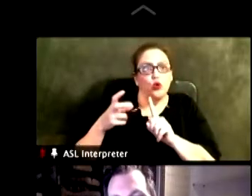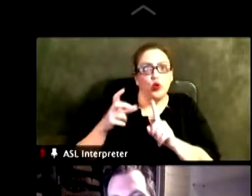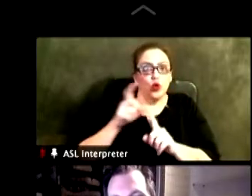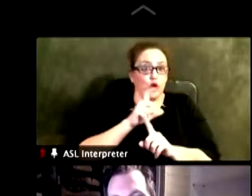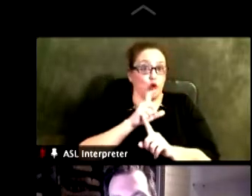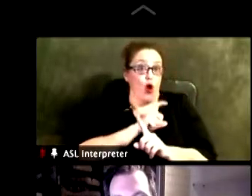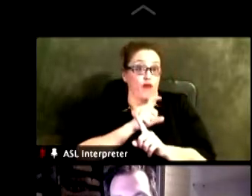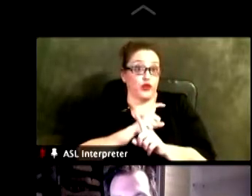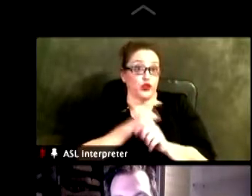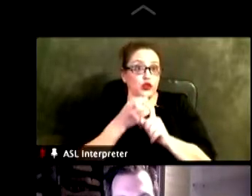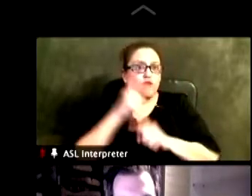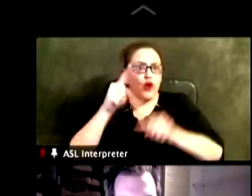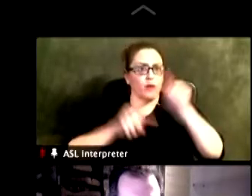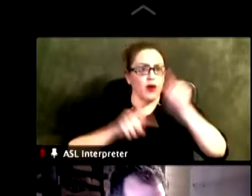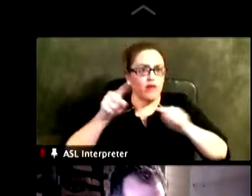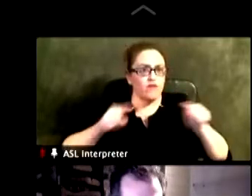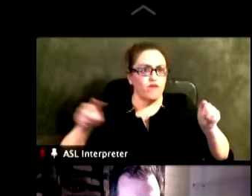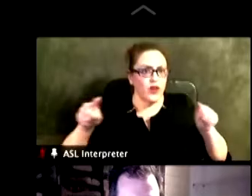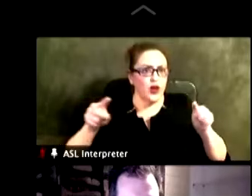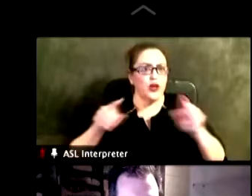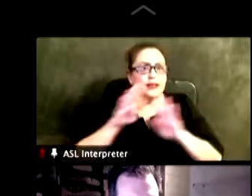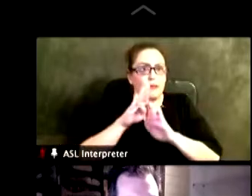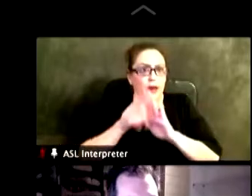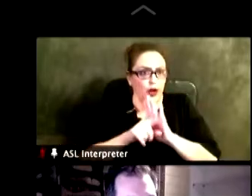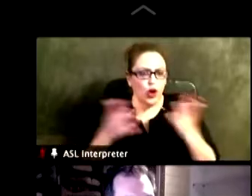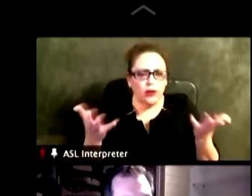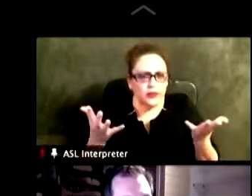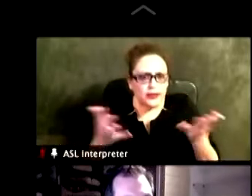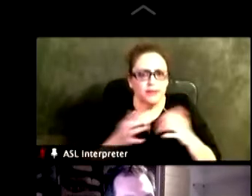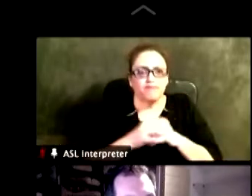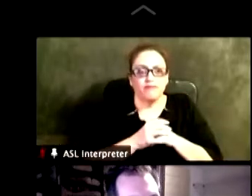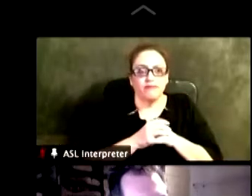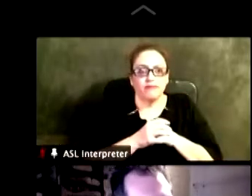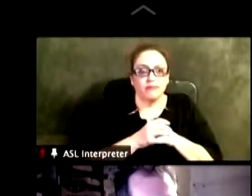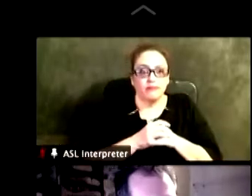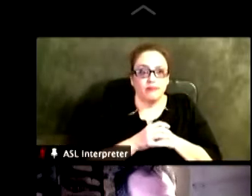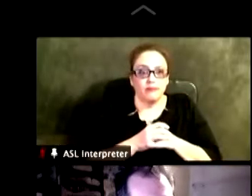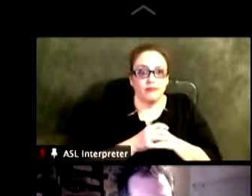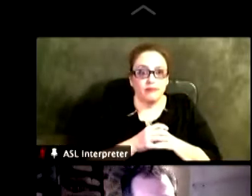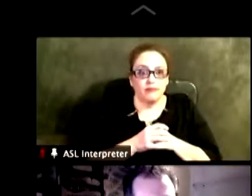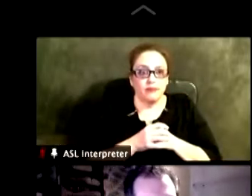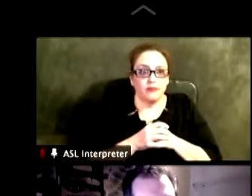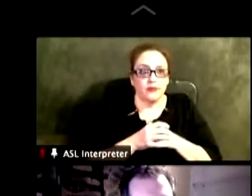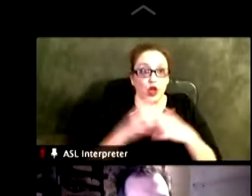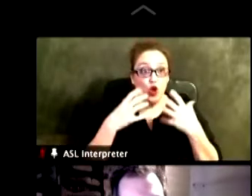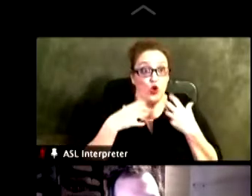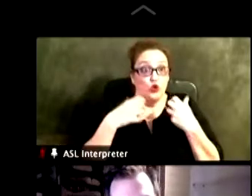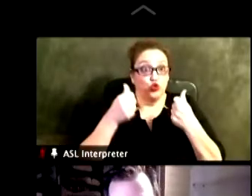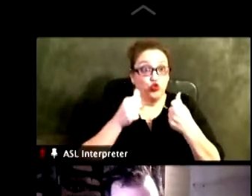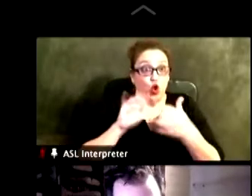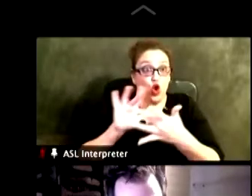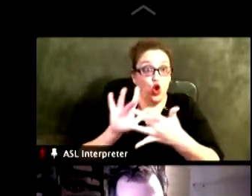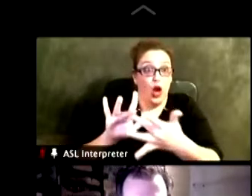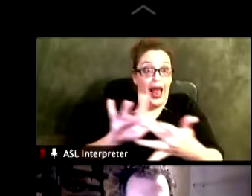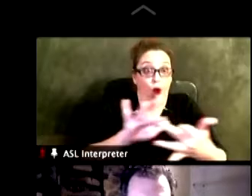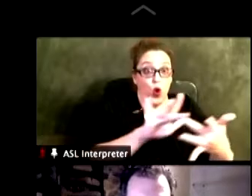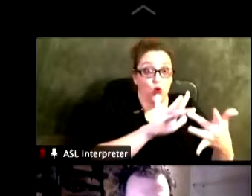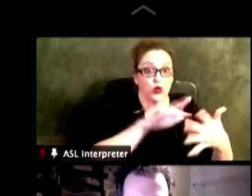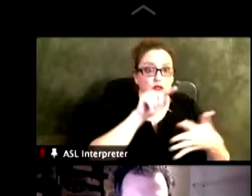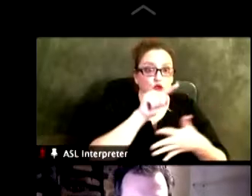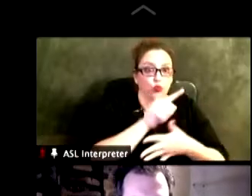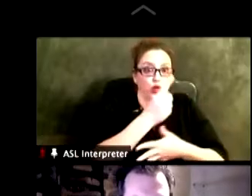better recruit officers from all backgrounds? For our callers, if you would say stronger outreach, please press 1. If